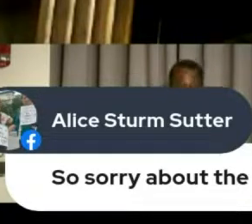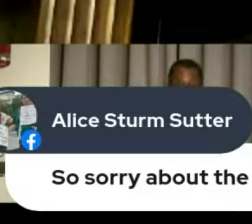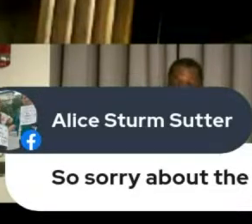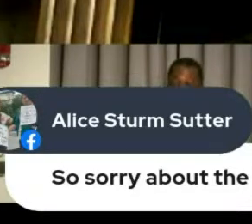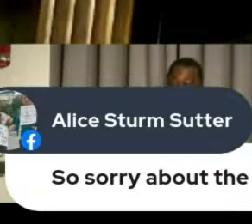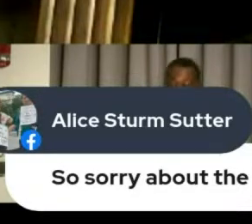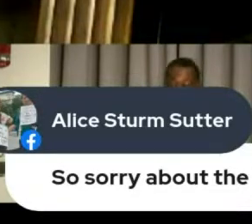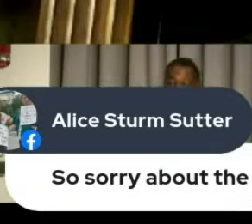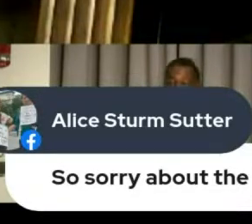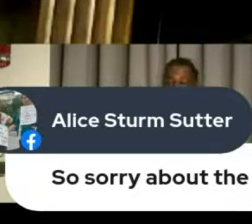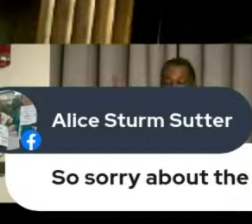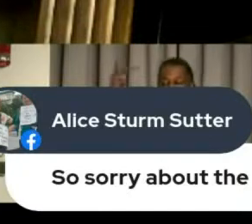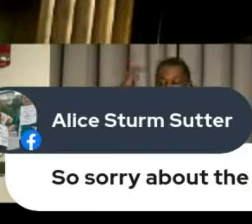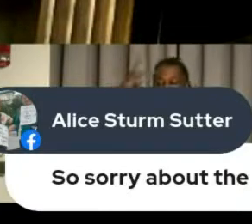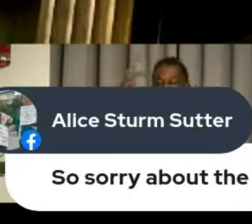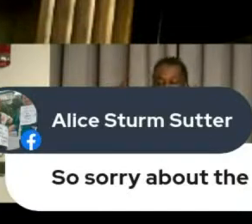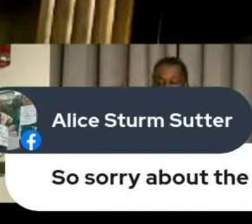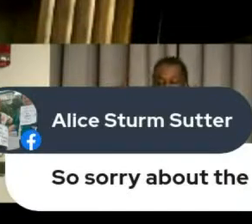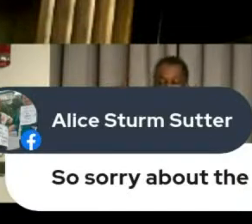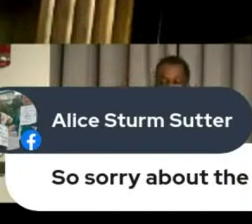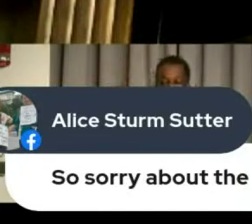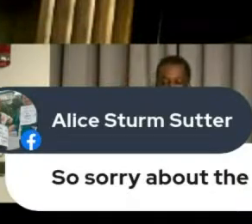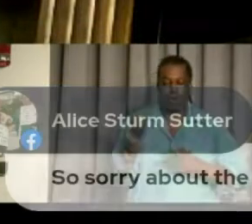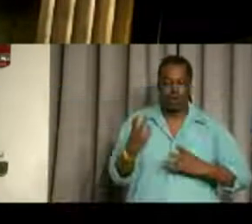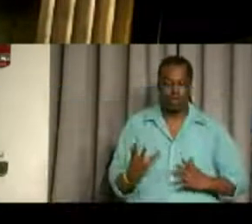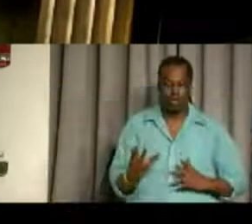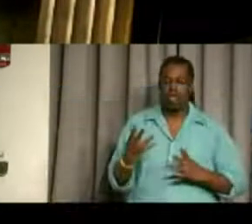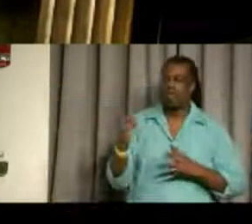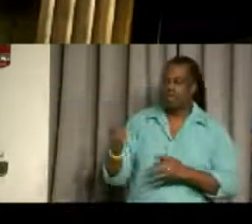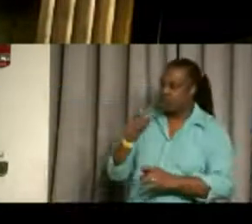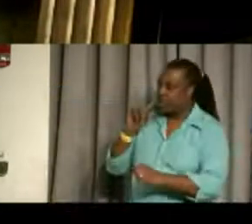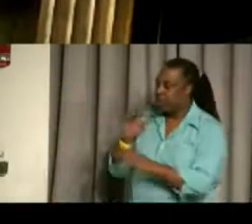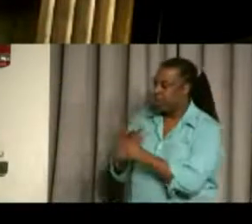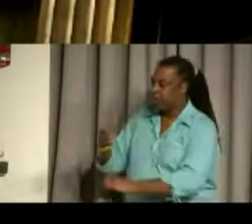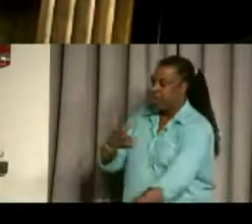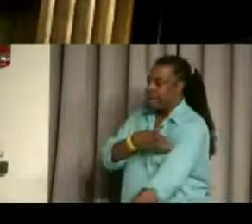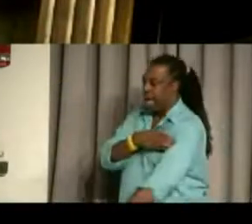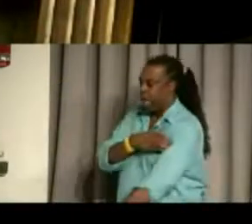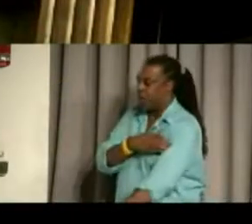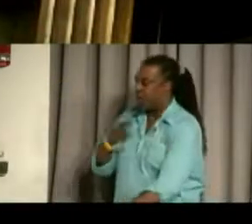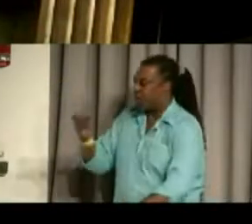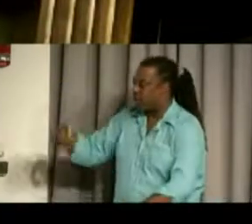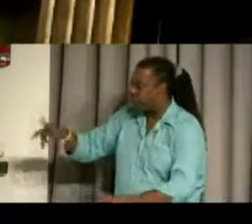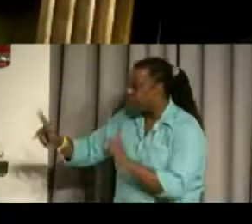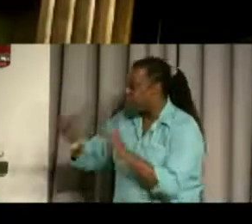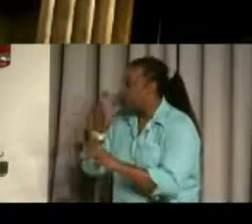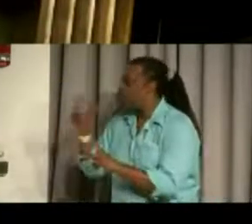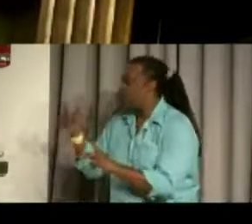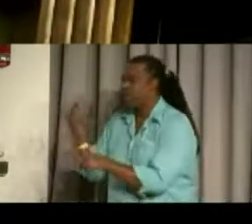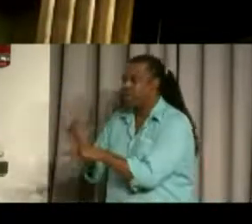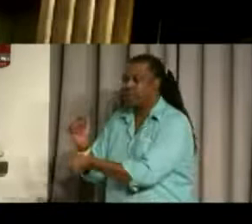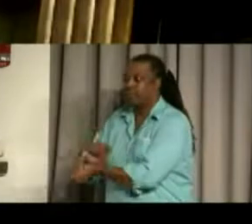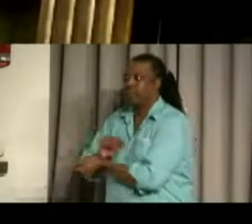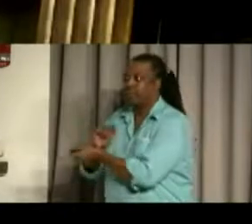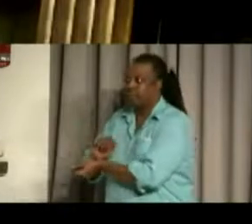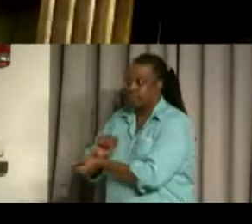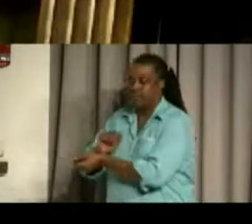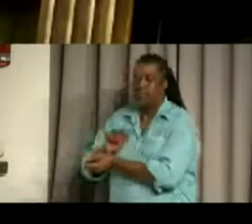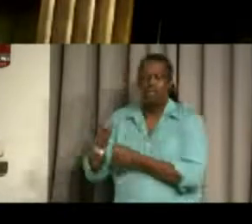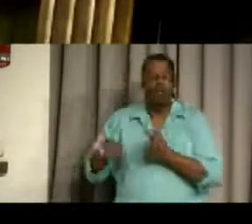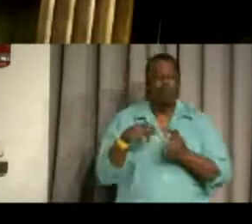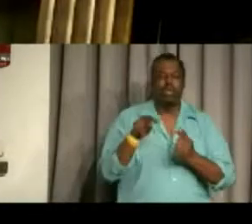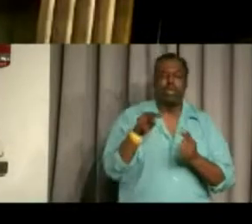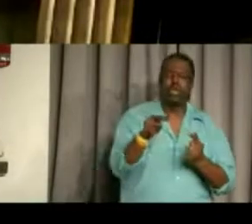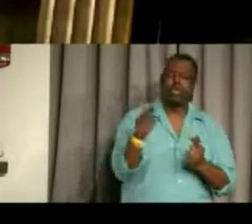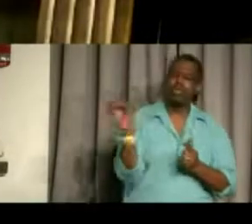as political placeholders to ensure the power of those who purportedly owned them. When we look at the emergency manager